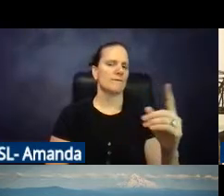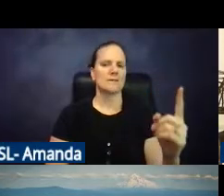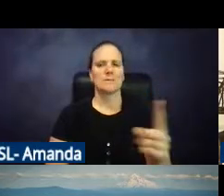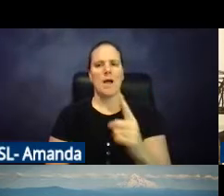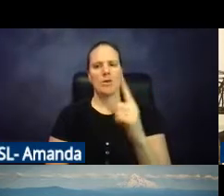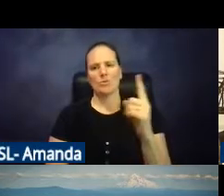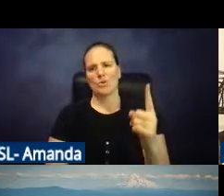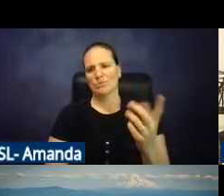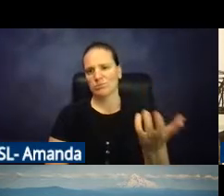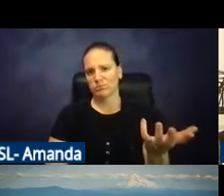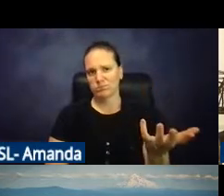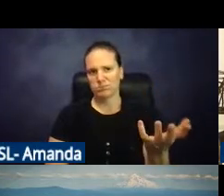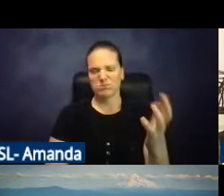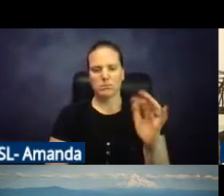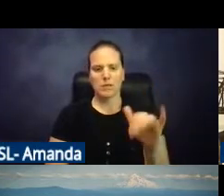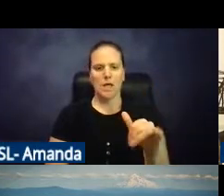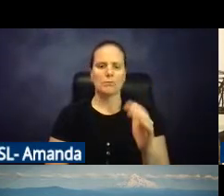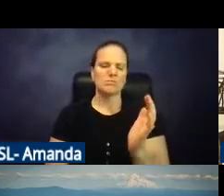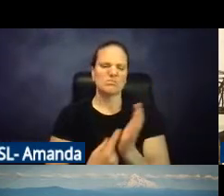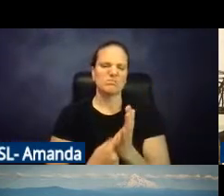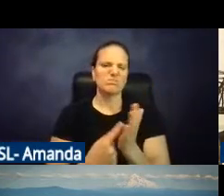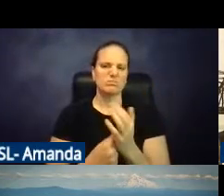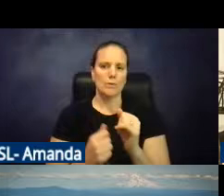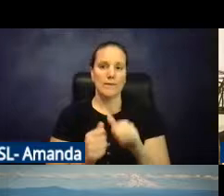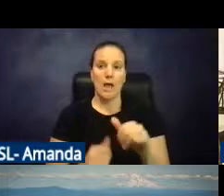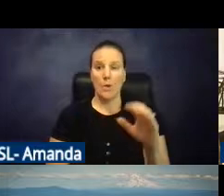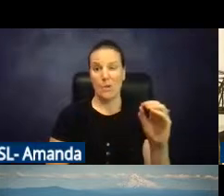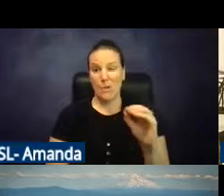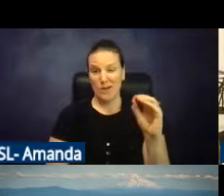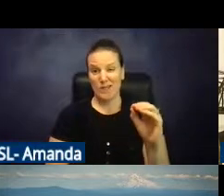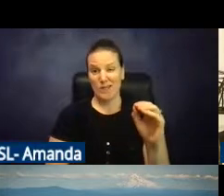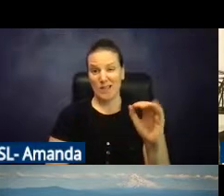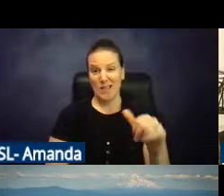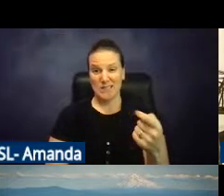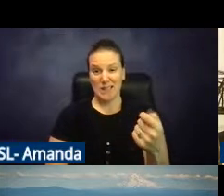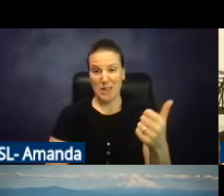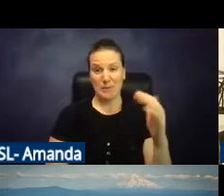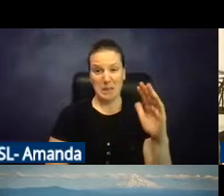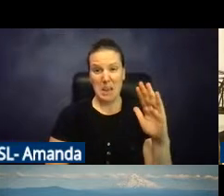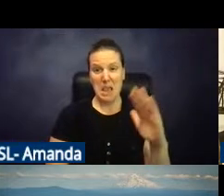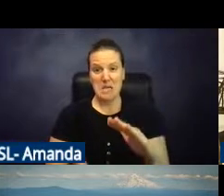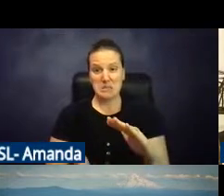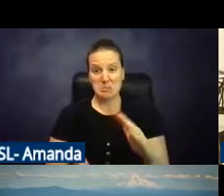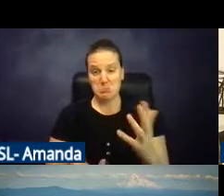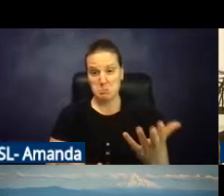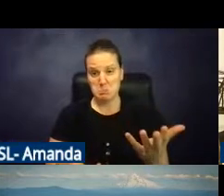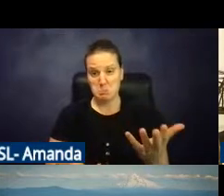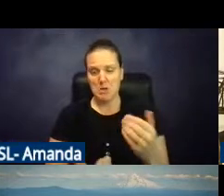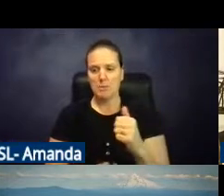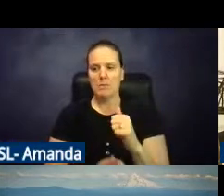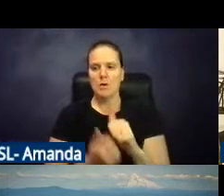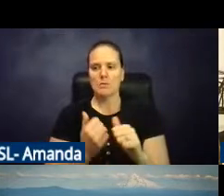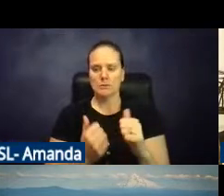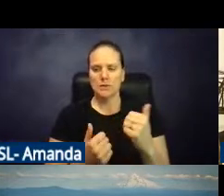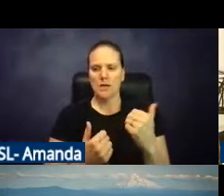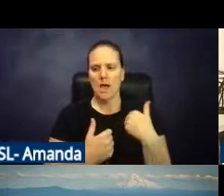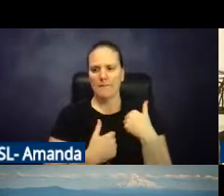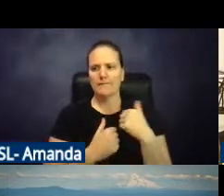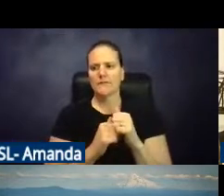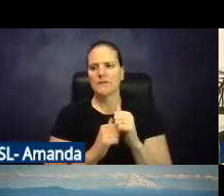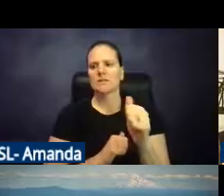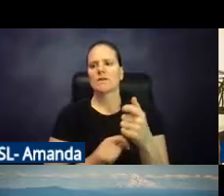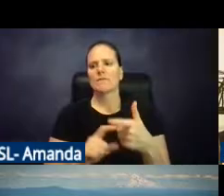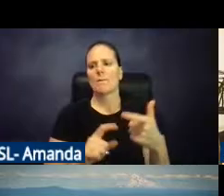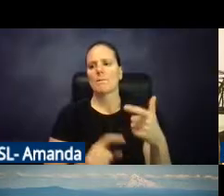That I hope I can get to that. In Oregon, that's a little bit less. Mostly that we have the distance from the